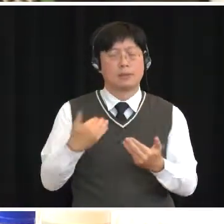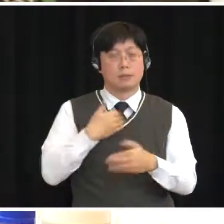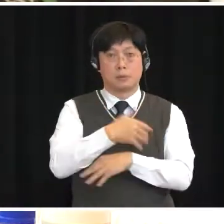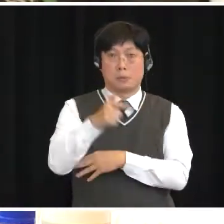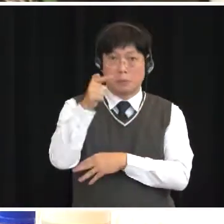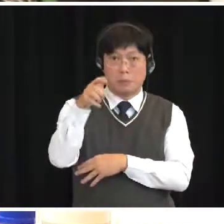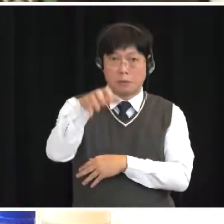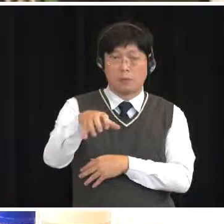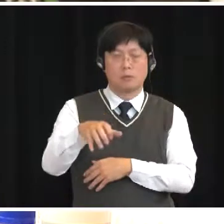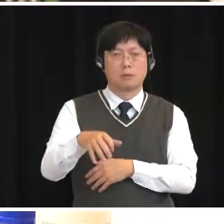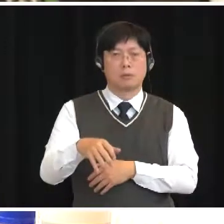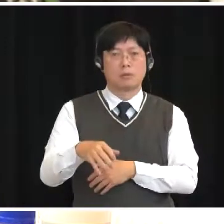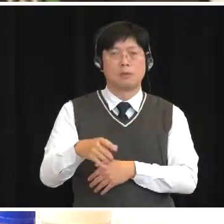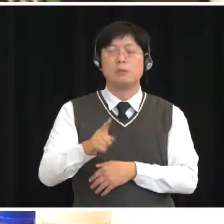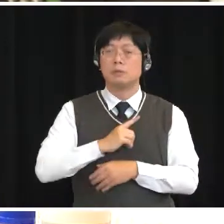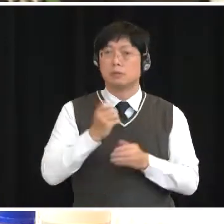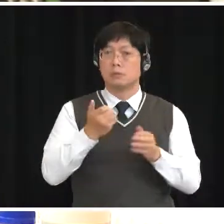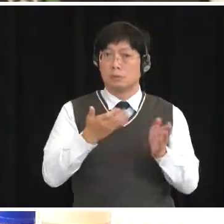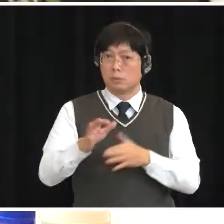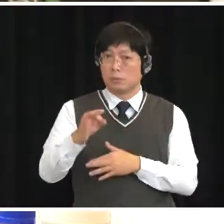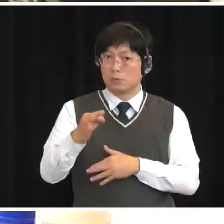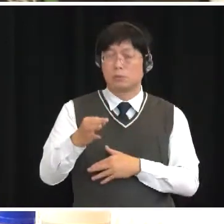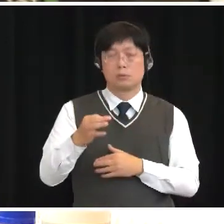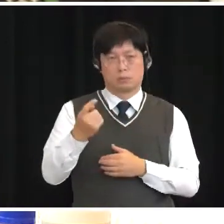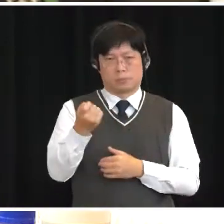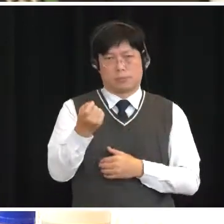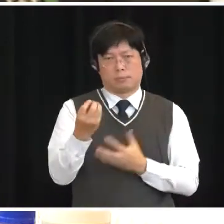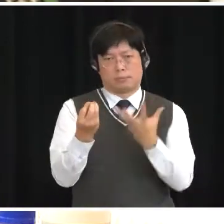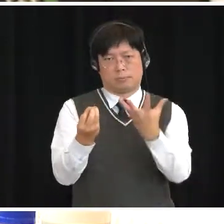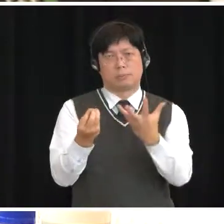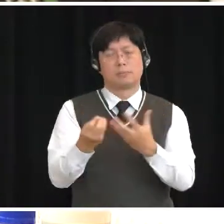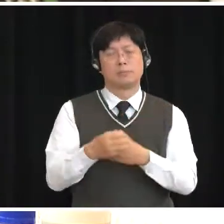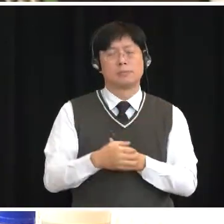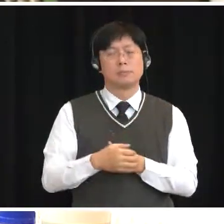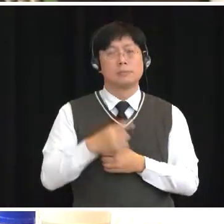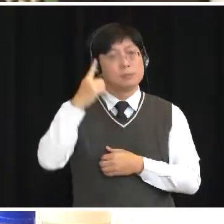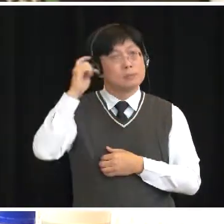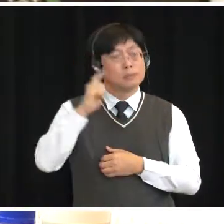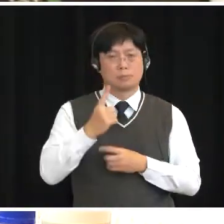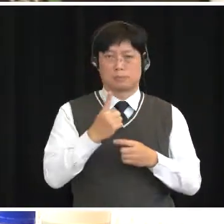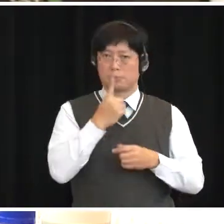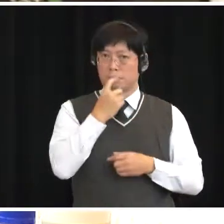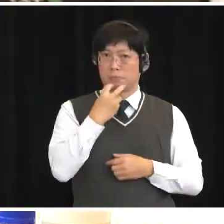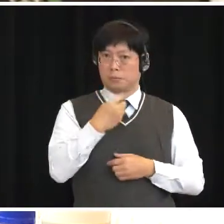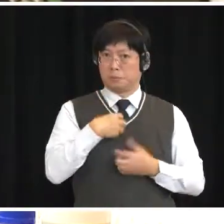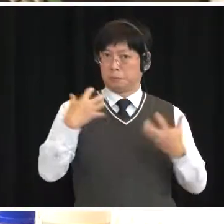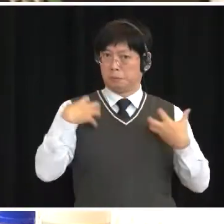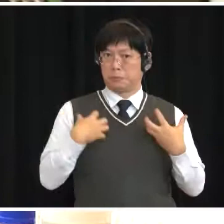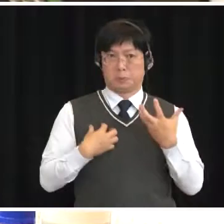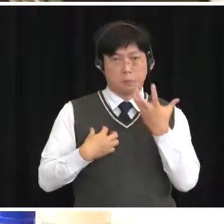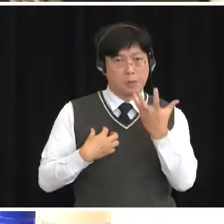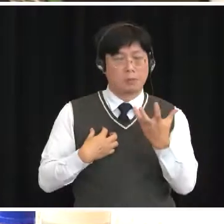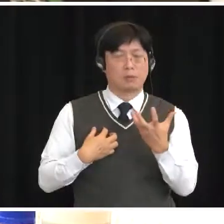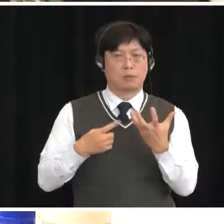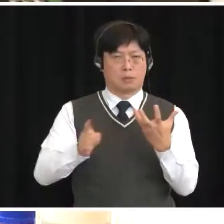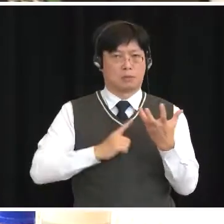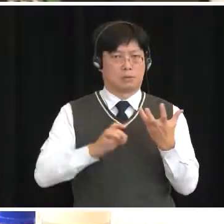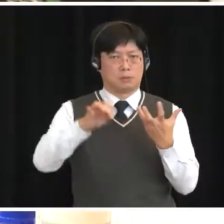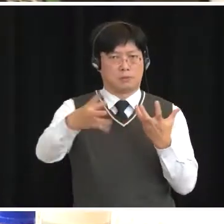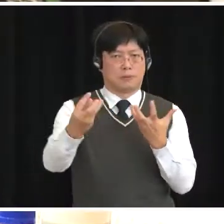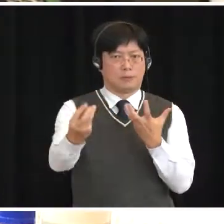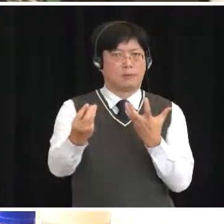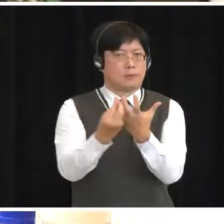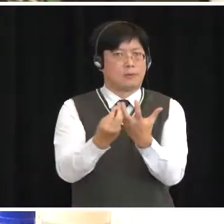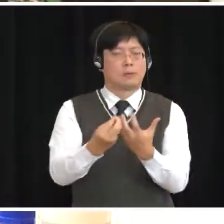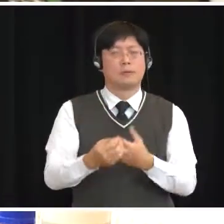Local governments in the remote areas can have lower self-financing ratio for their